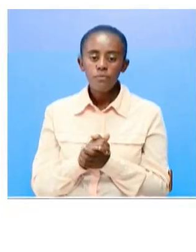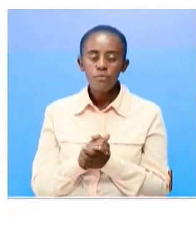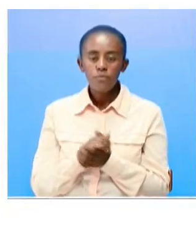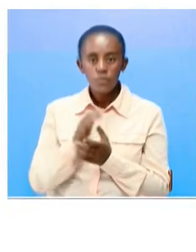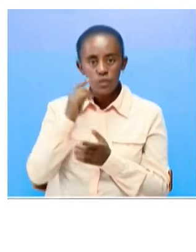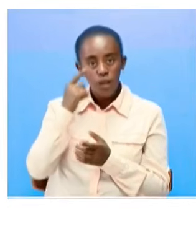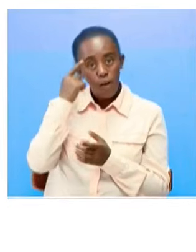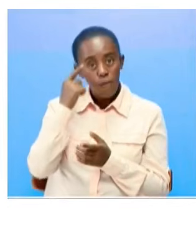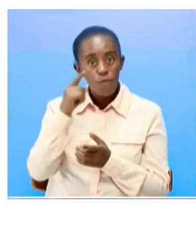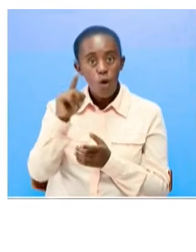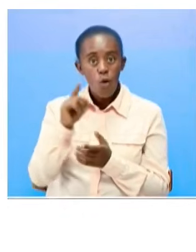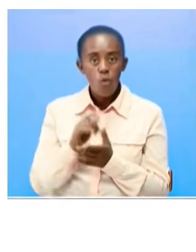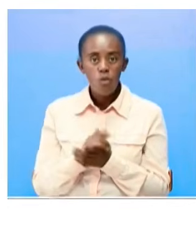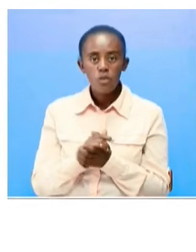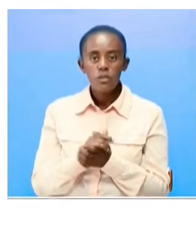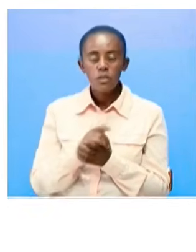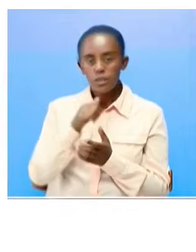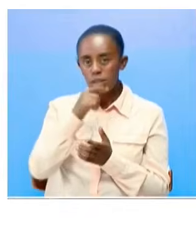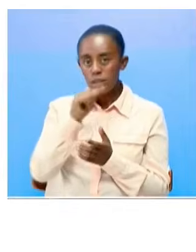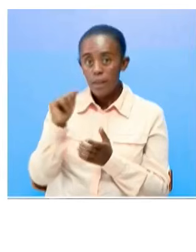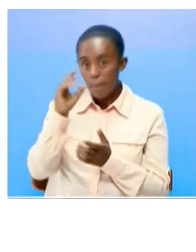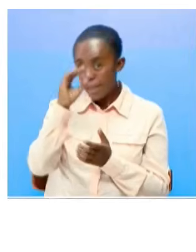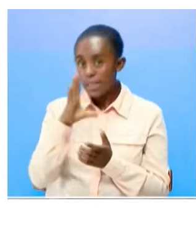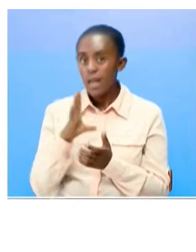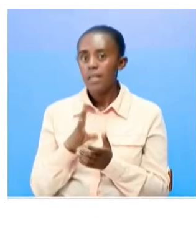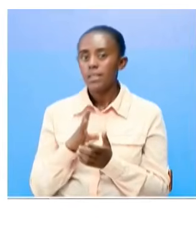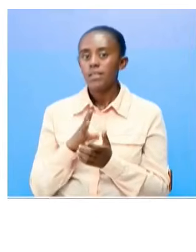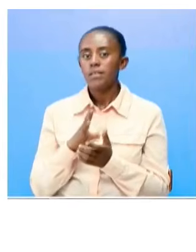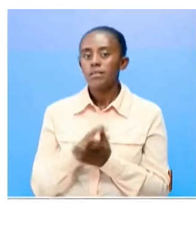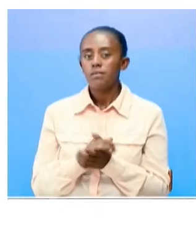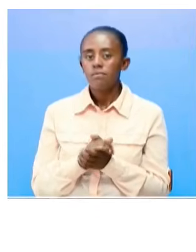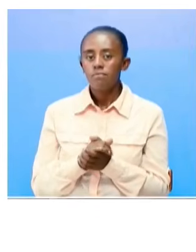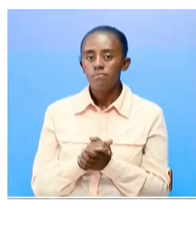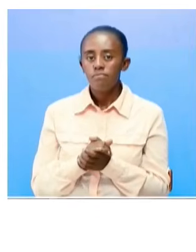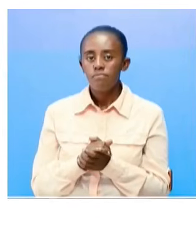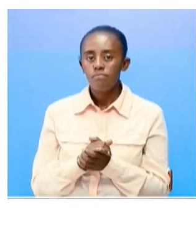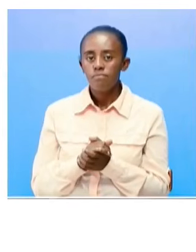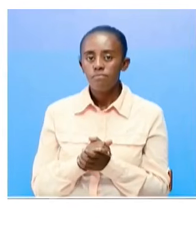for the person